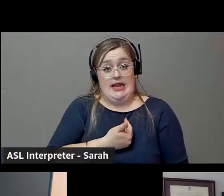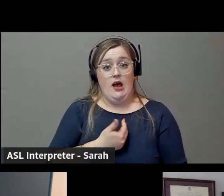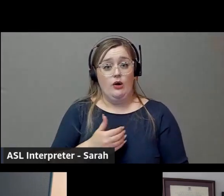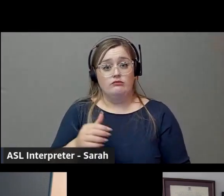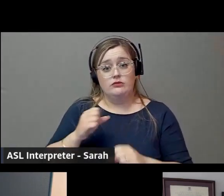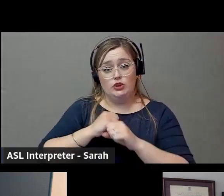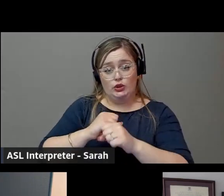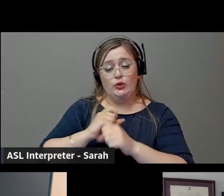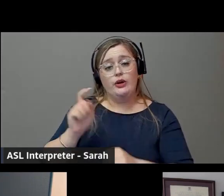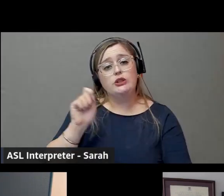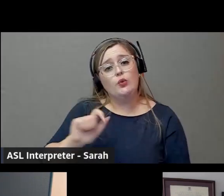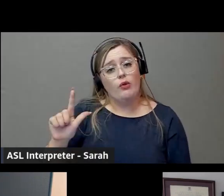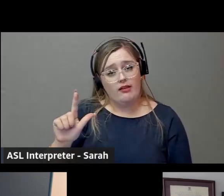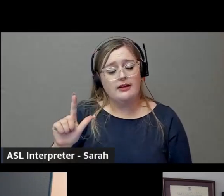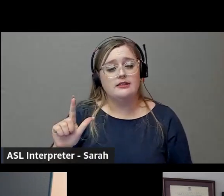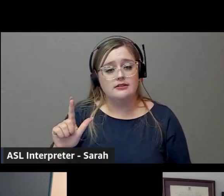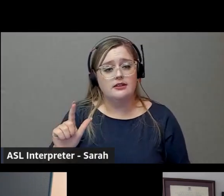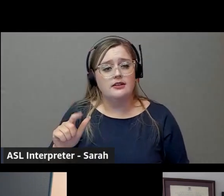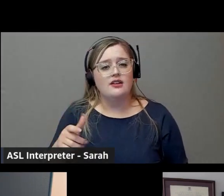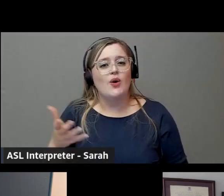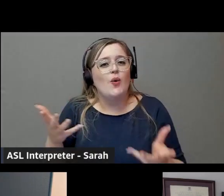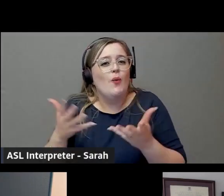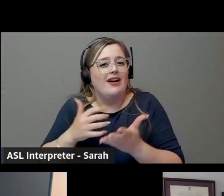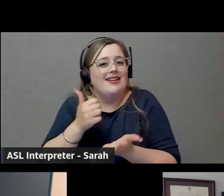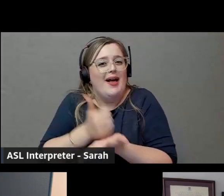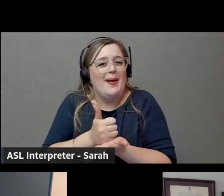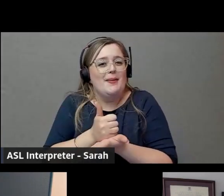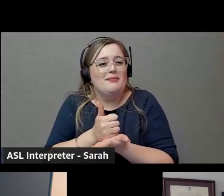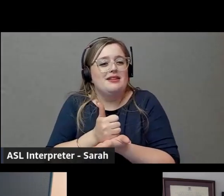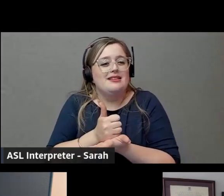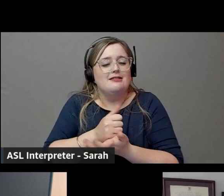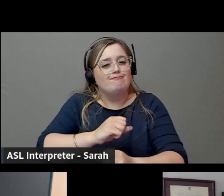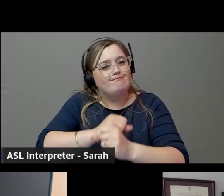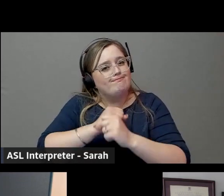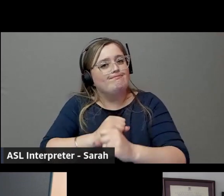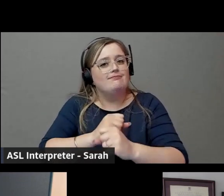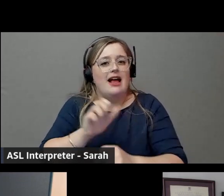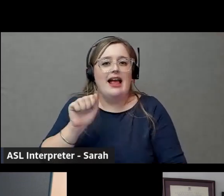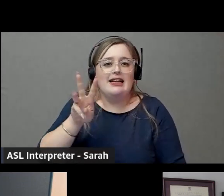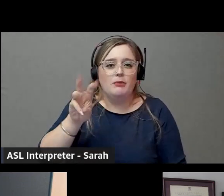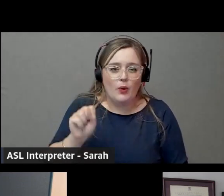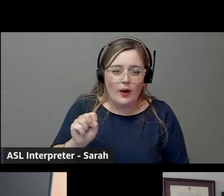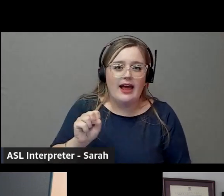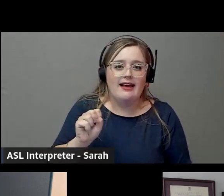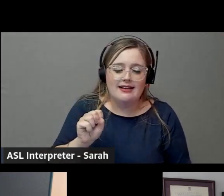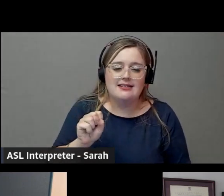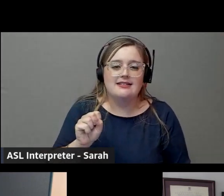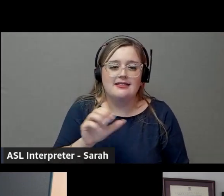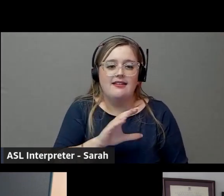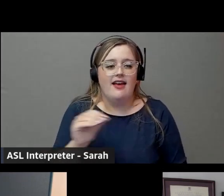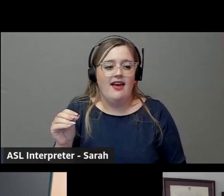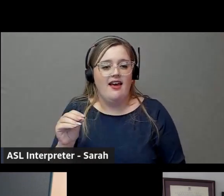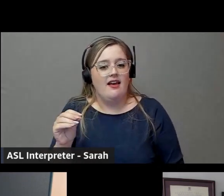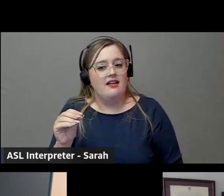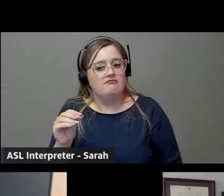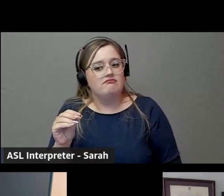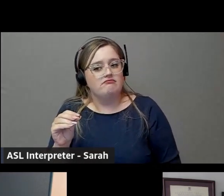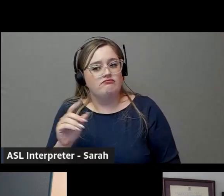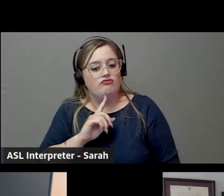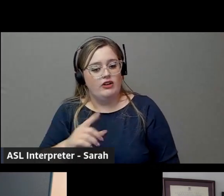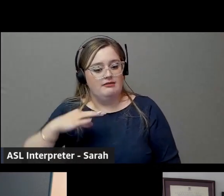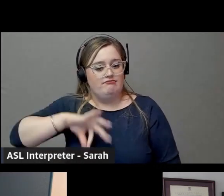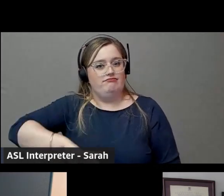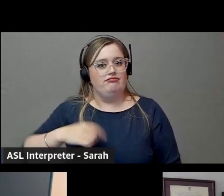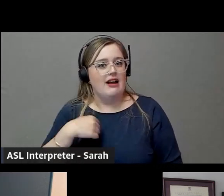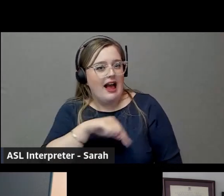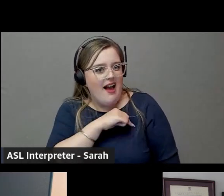The things that help secure AWS and that are useful for us are